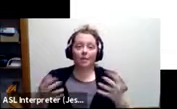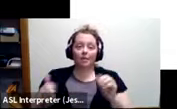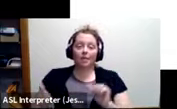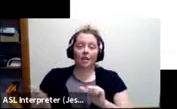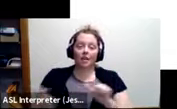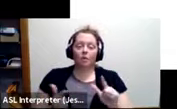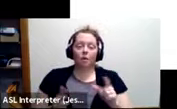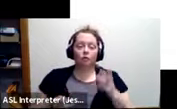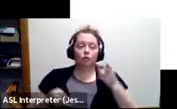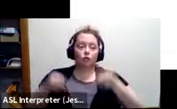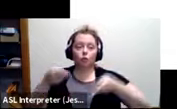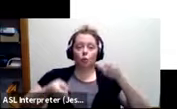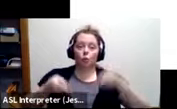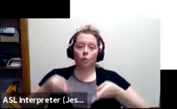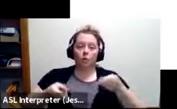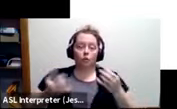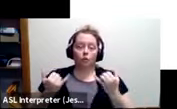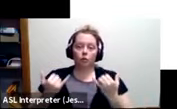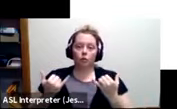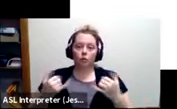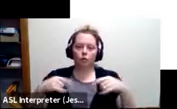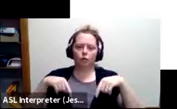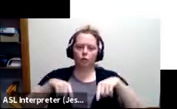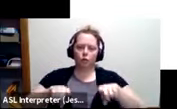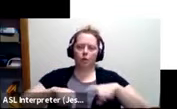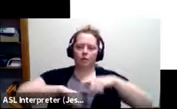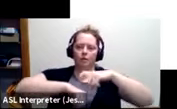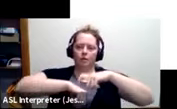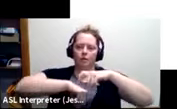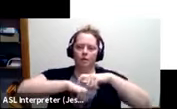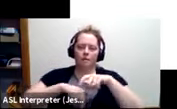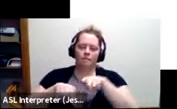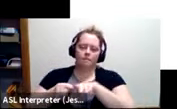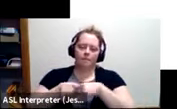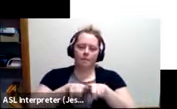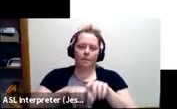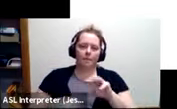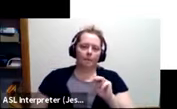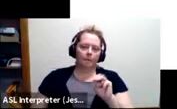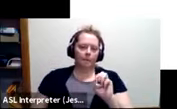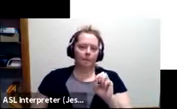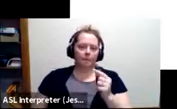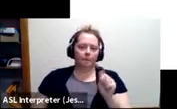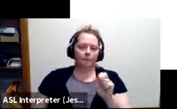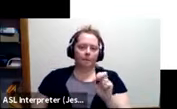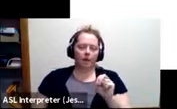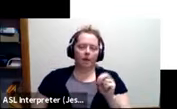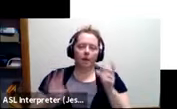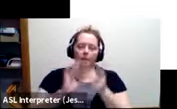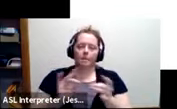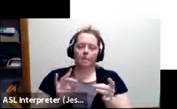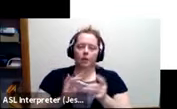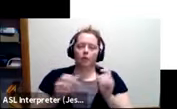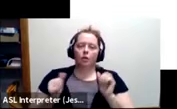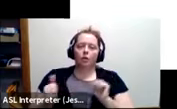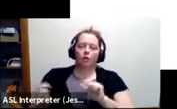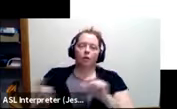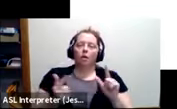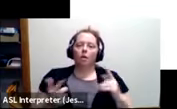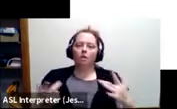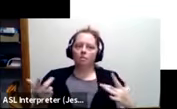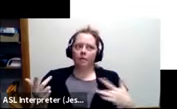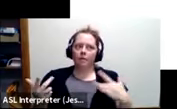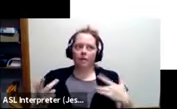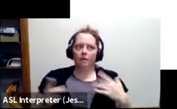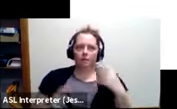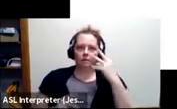us today during a time, again, like Megan had already mentioned, we are all feeling the aftermath